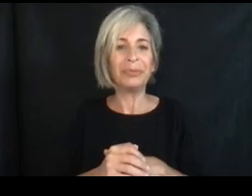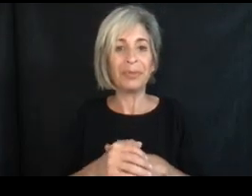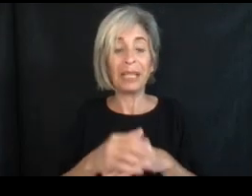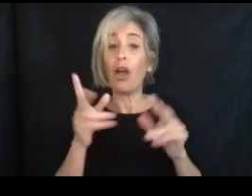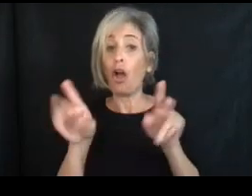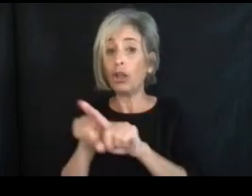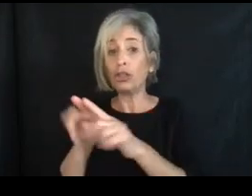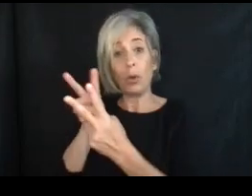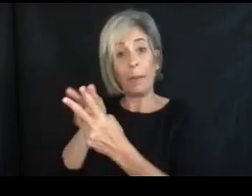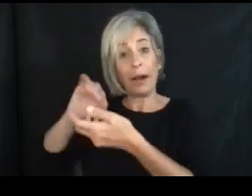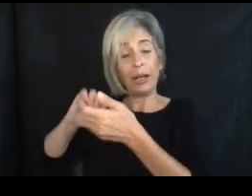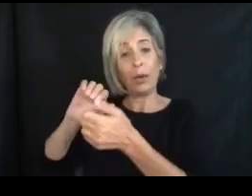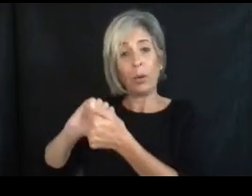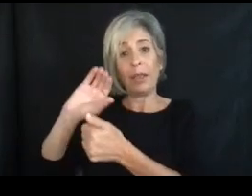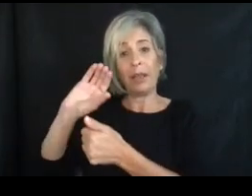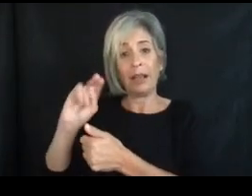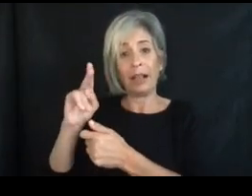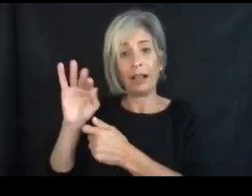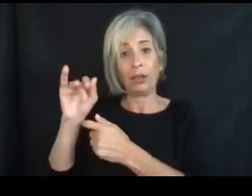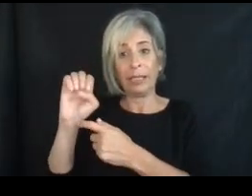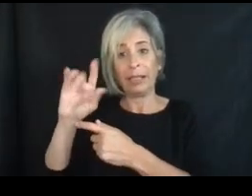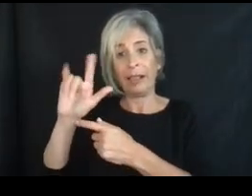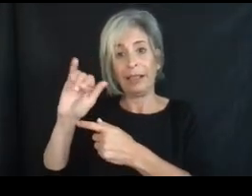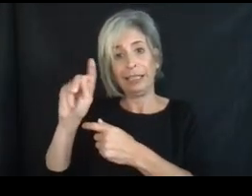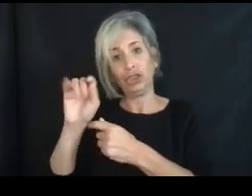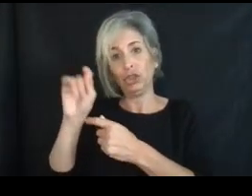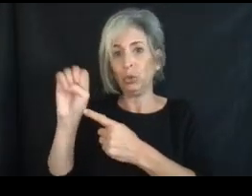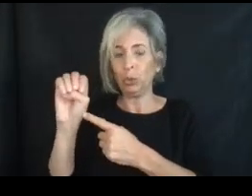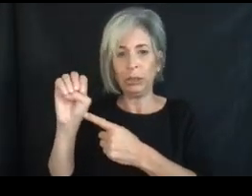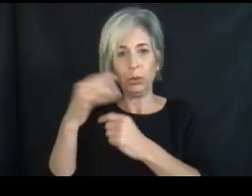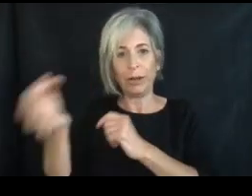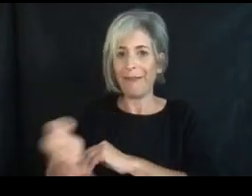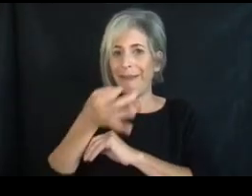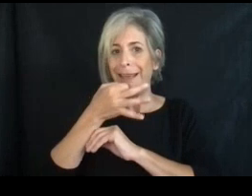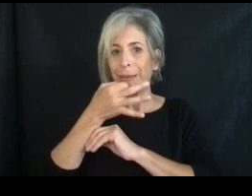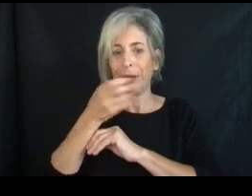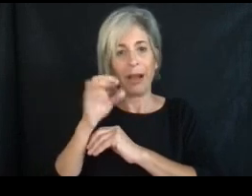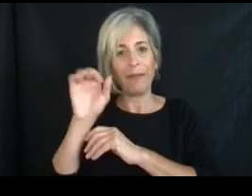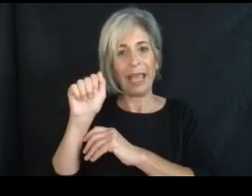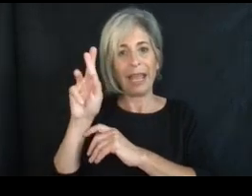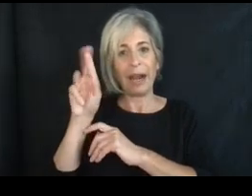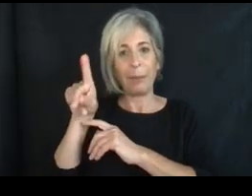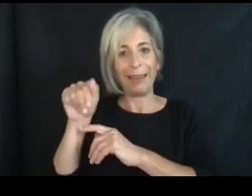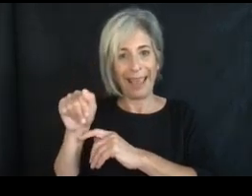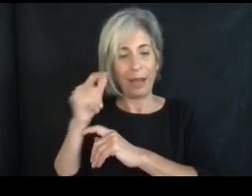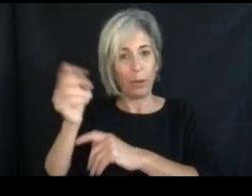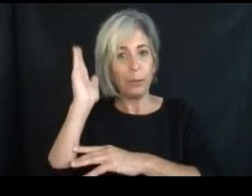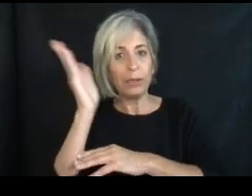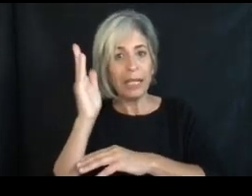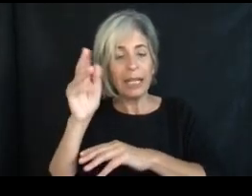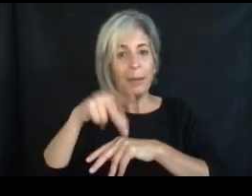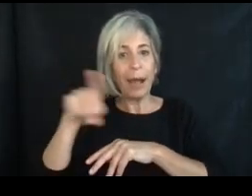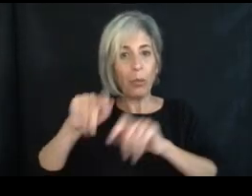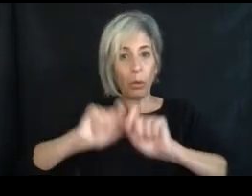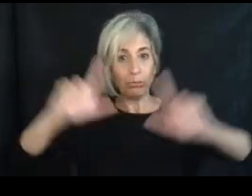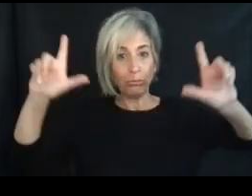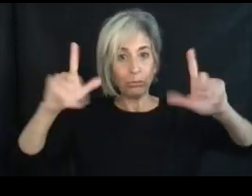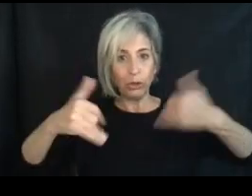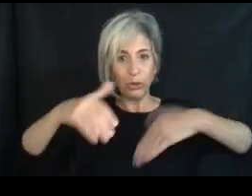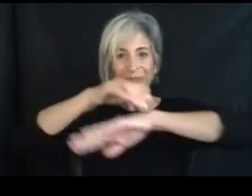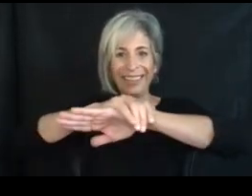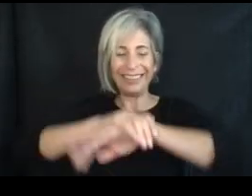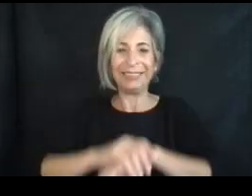partnered with Carice Lejeune, who's our expert around ARPA, and will be presenting the PowerPoint this evening.